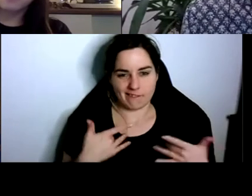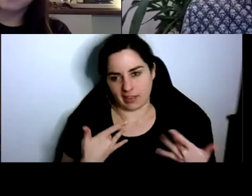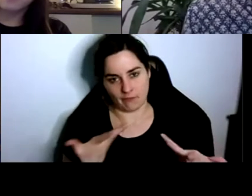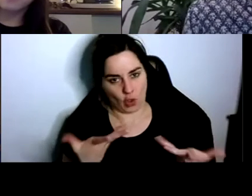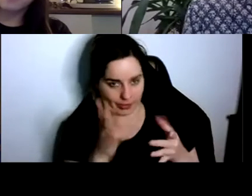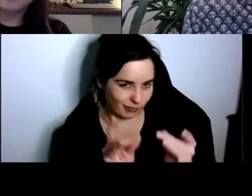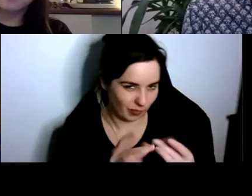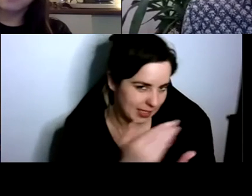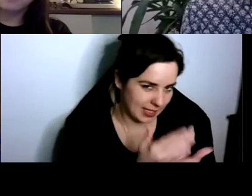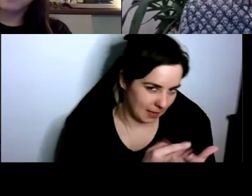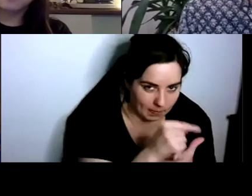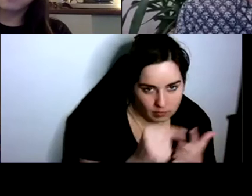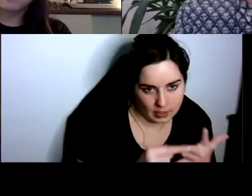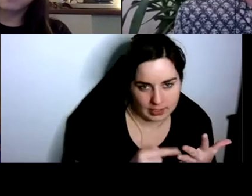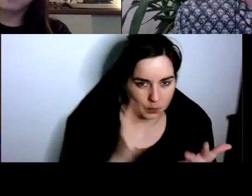year in certain ways.